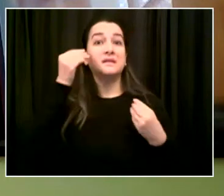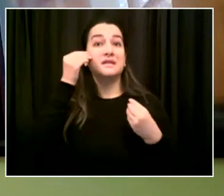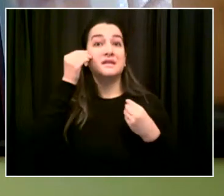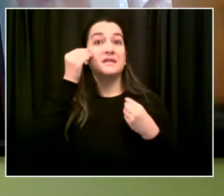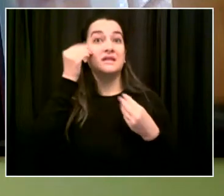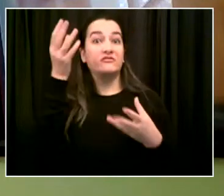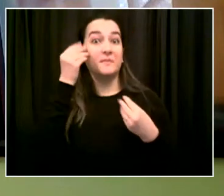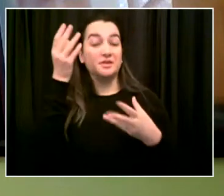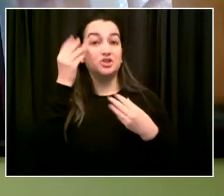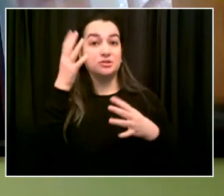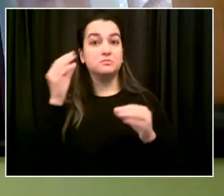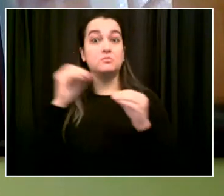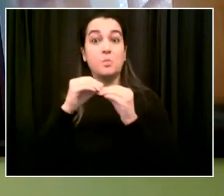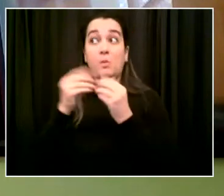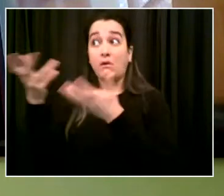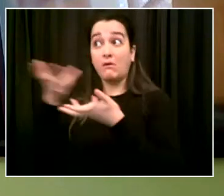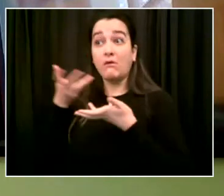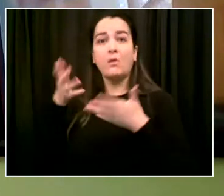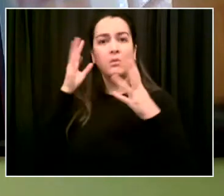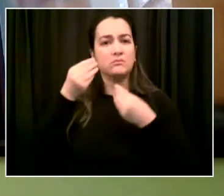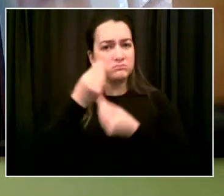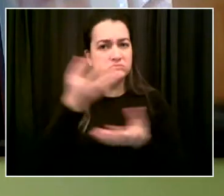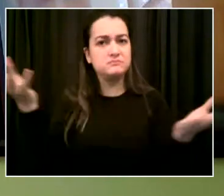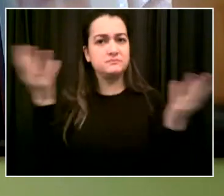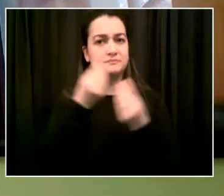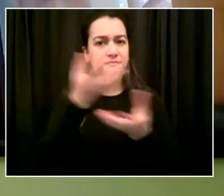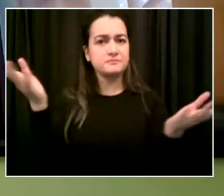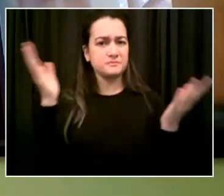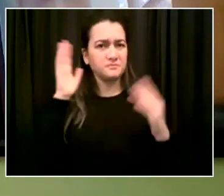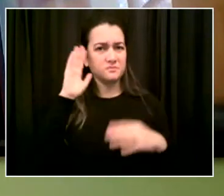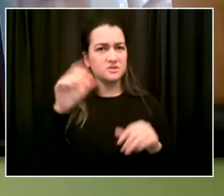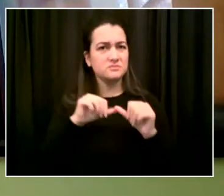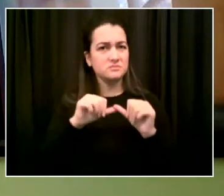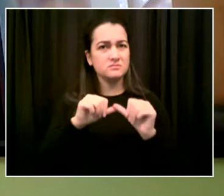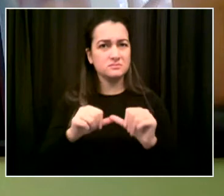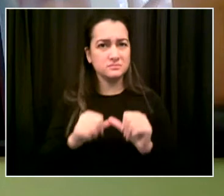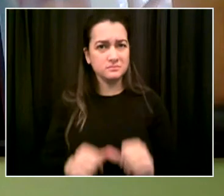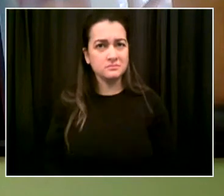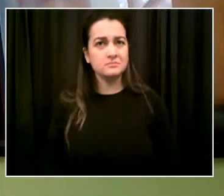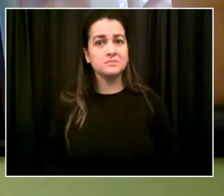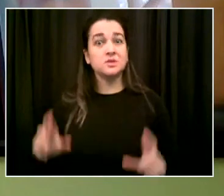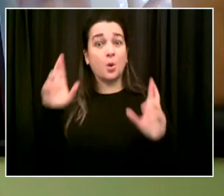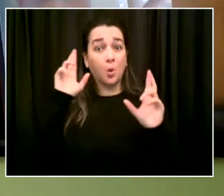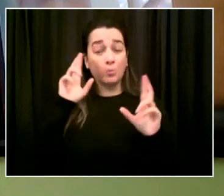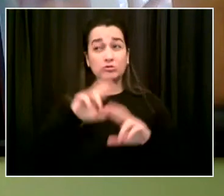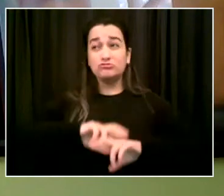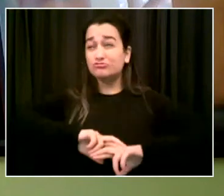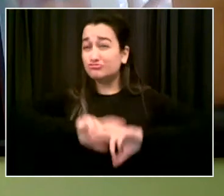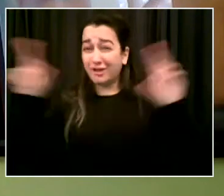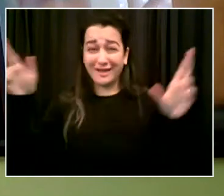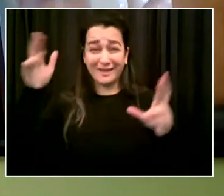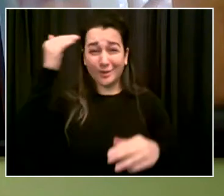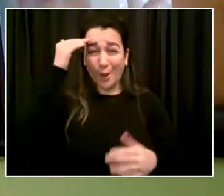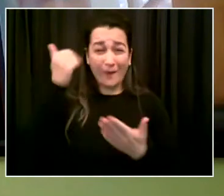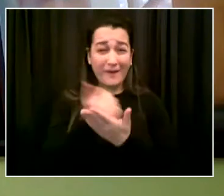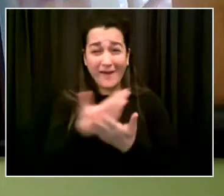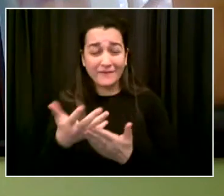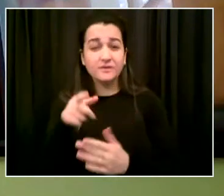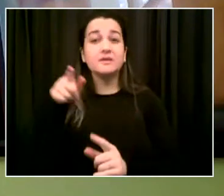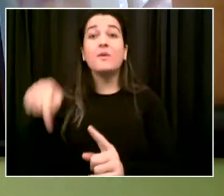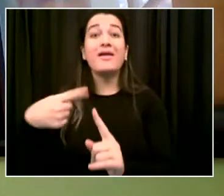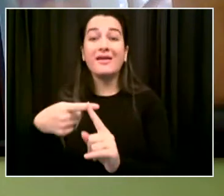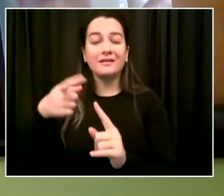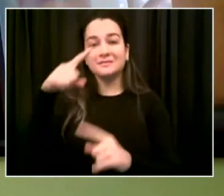it hasn't, and I'll be very clear about that. The reason is because our single biggest challenge up until fairly recently, up until a few months